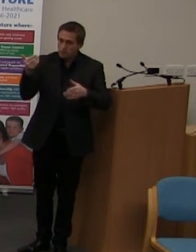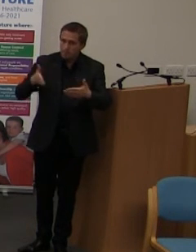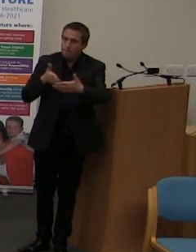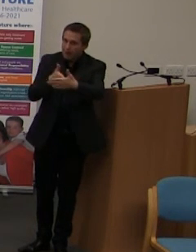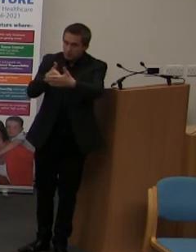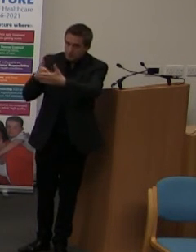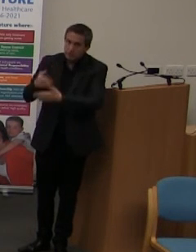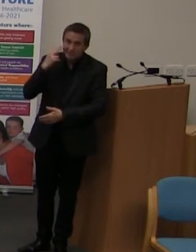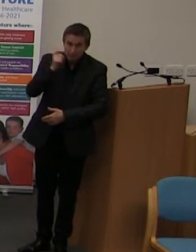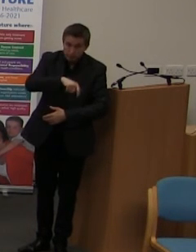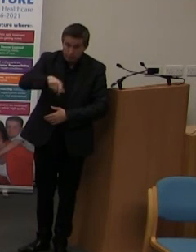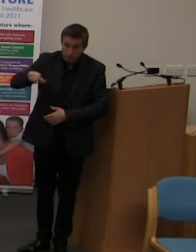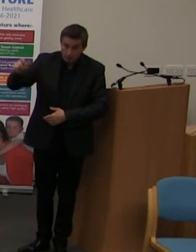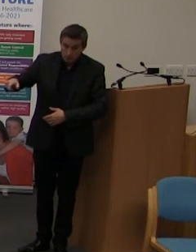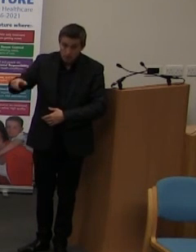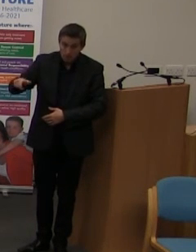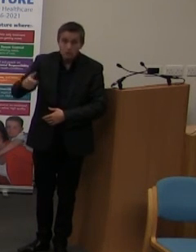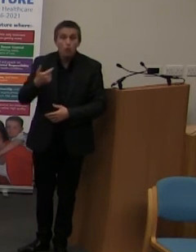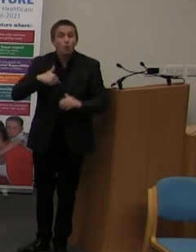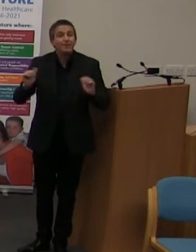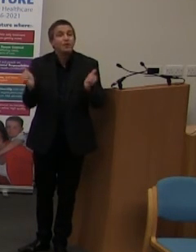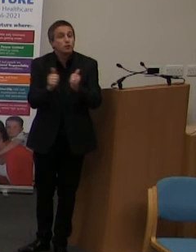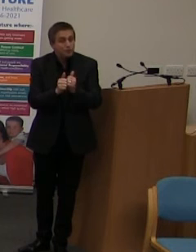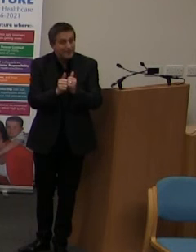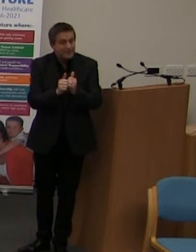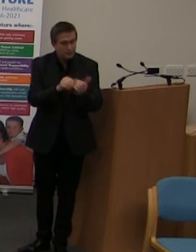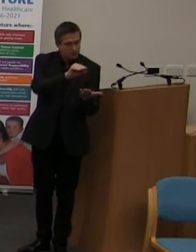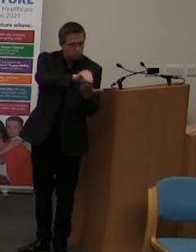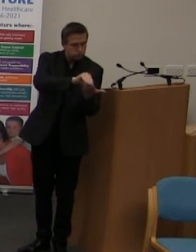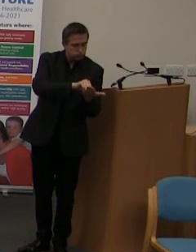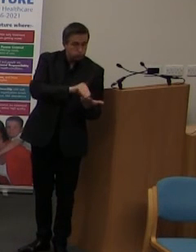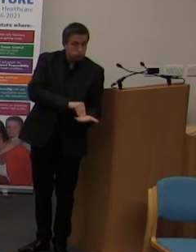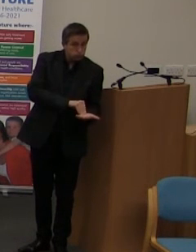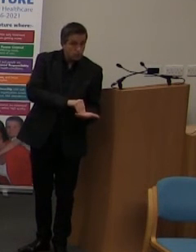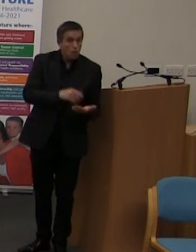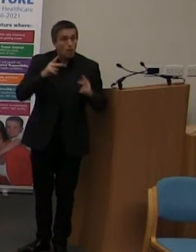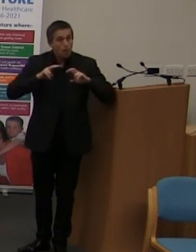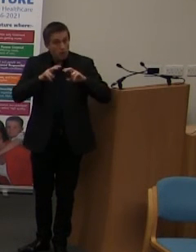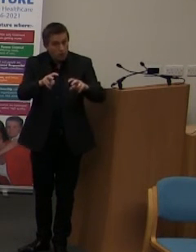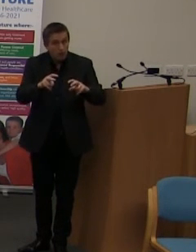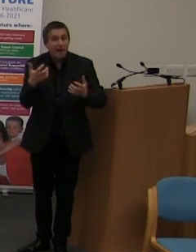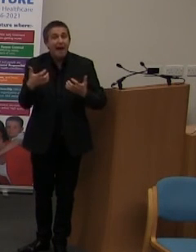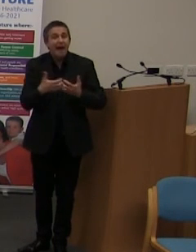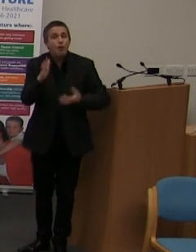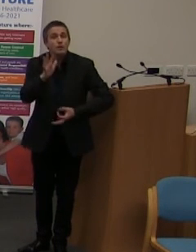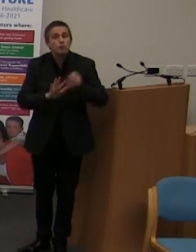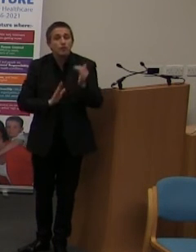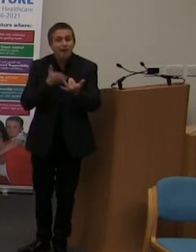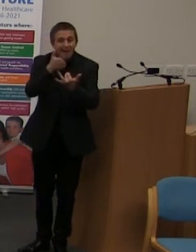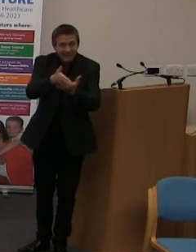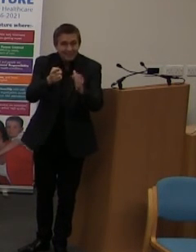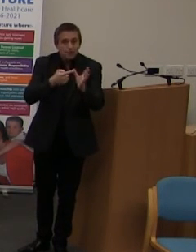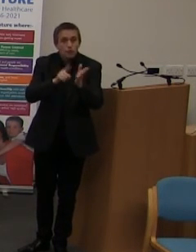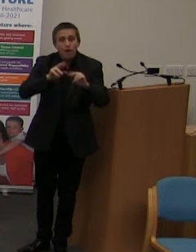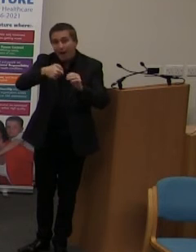can access our services. And so we've committed today to take that away and look about how we can publicise and change our or